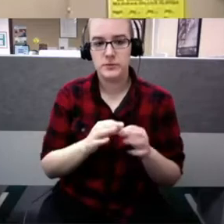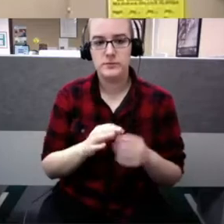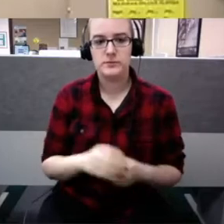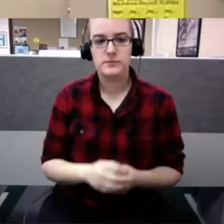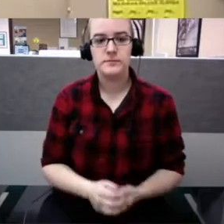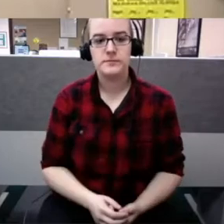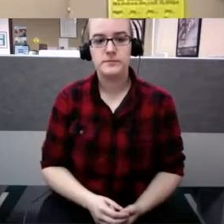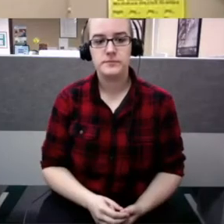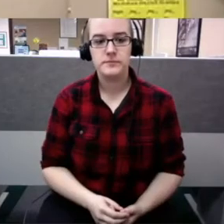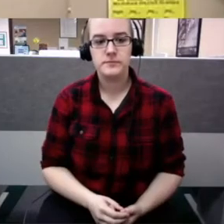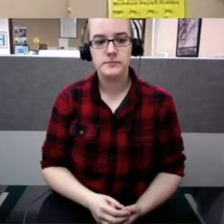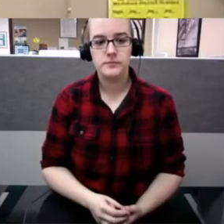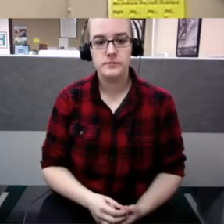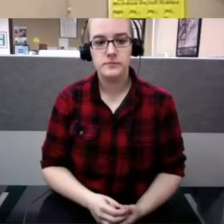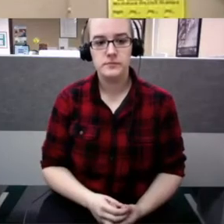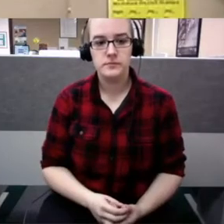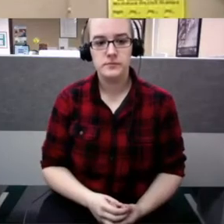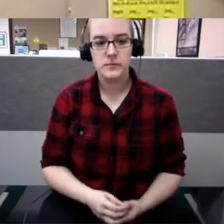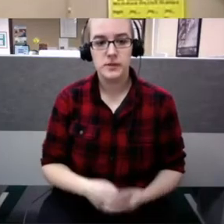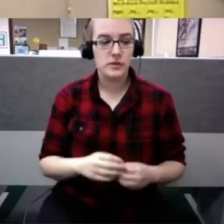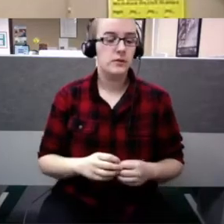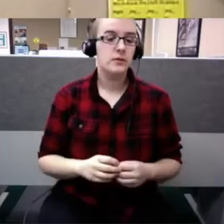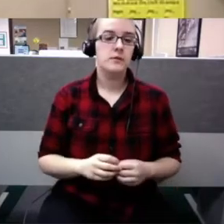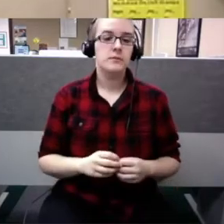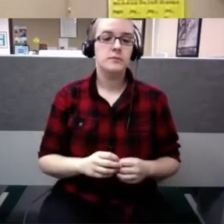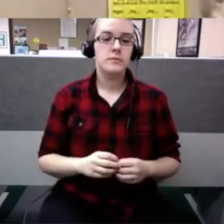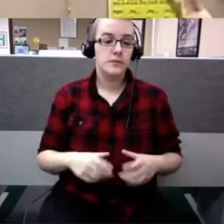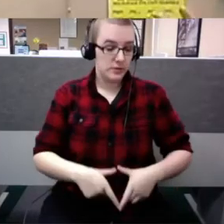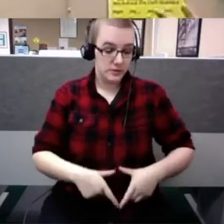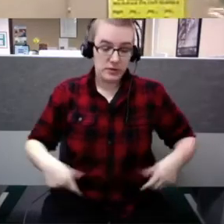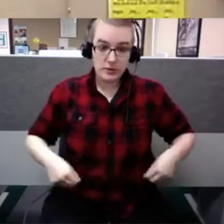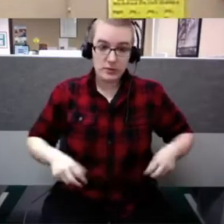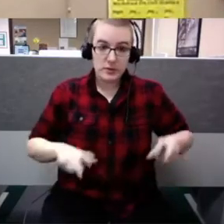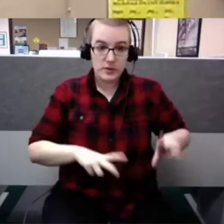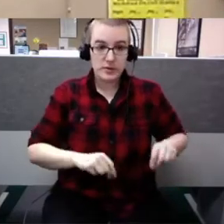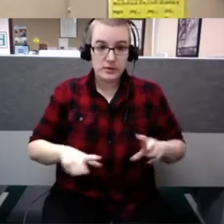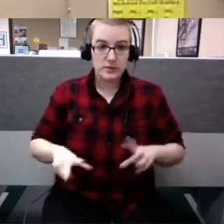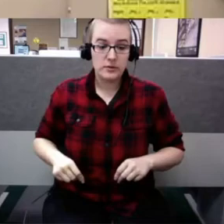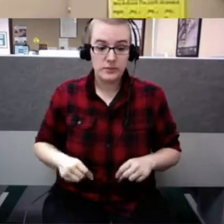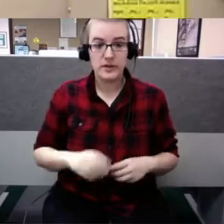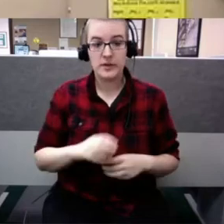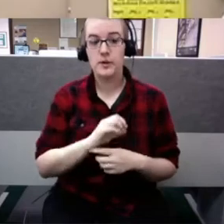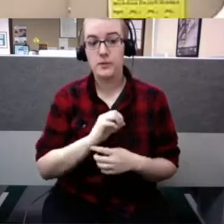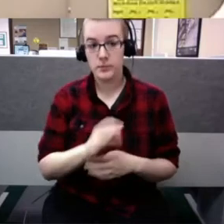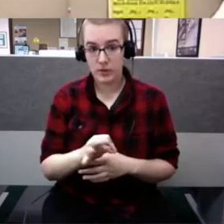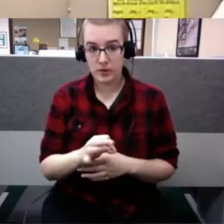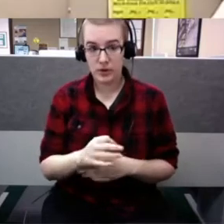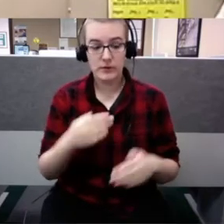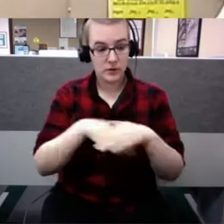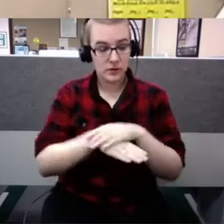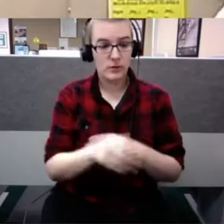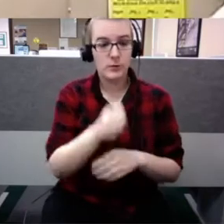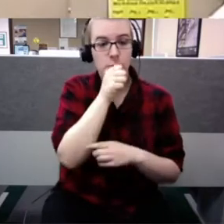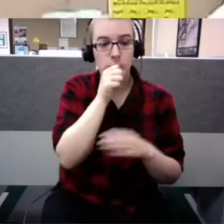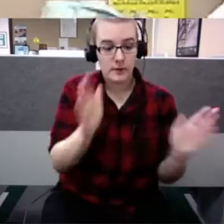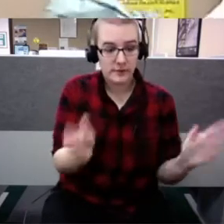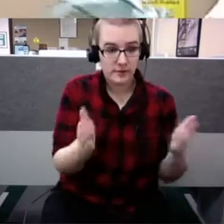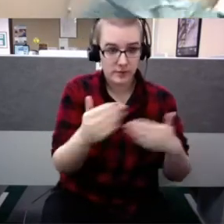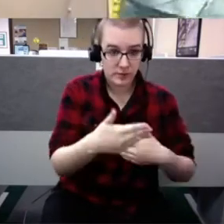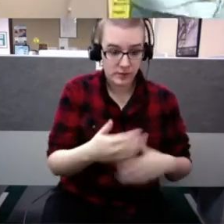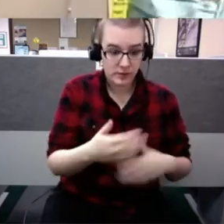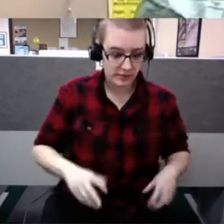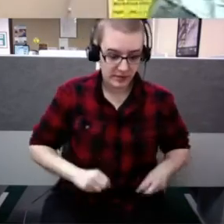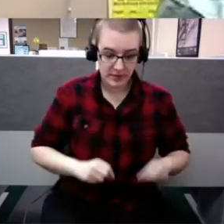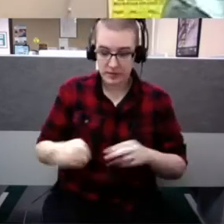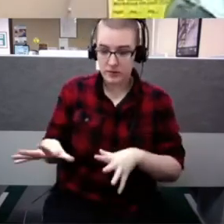the exam, the patient will remove their underwear and their pants in a private changing room. They'll wear a pair of these